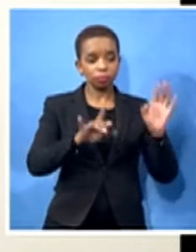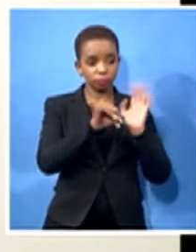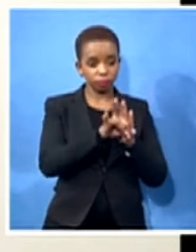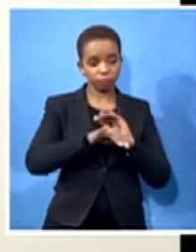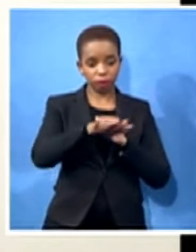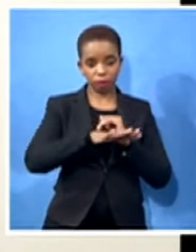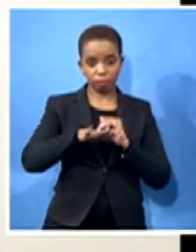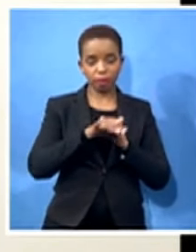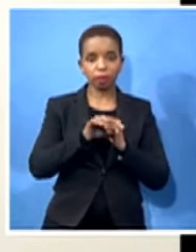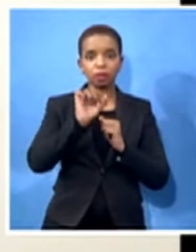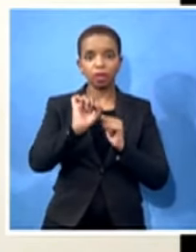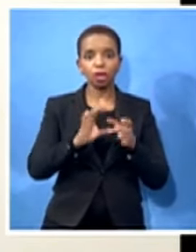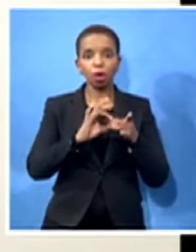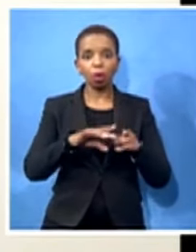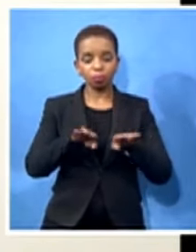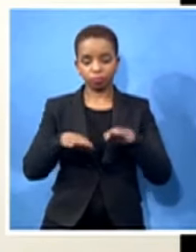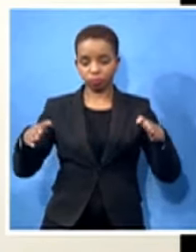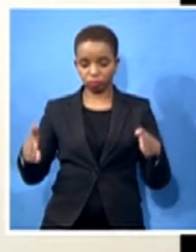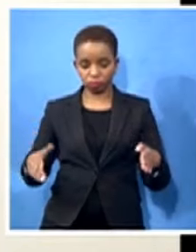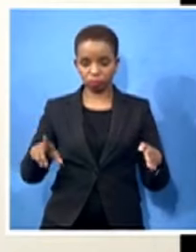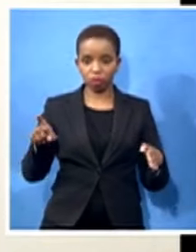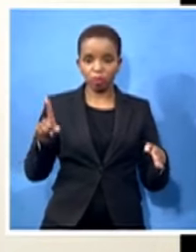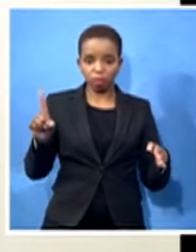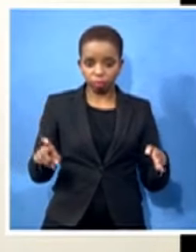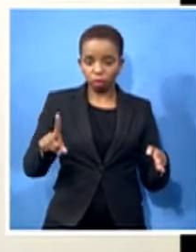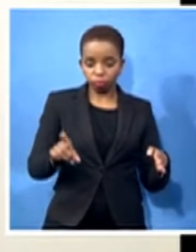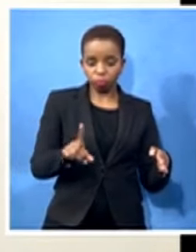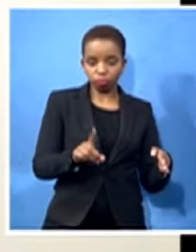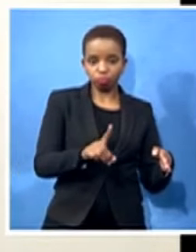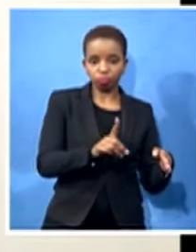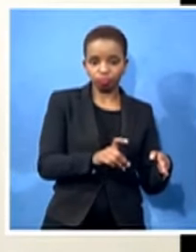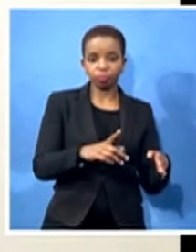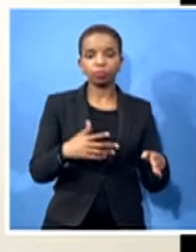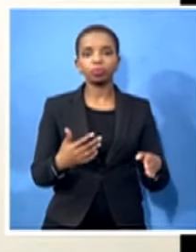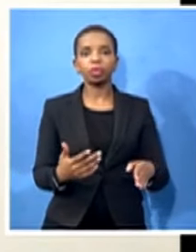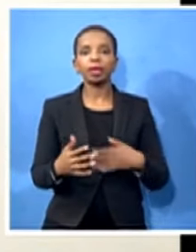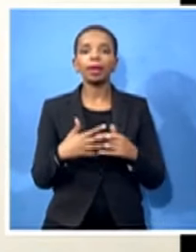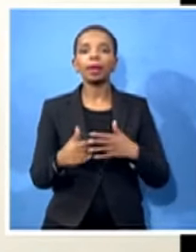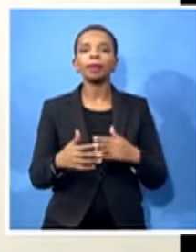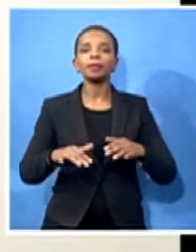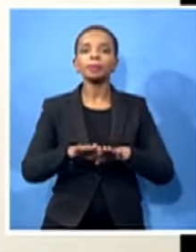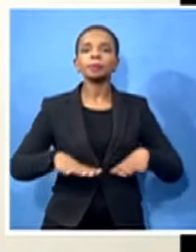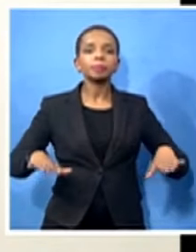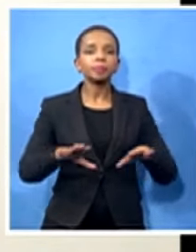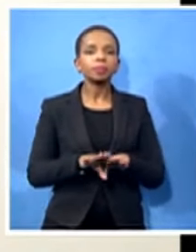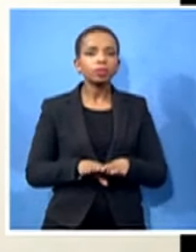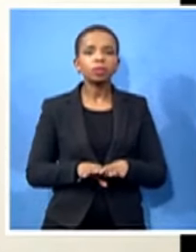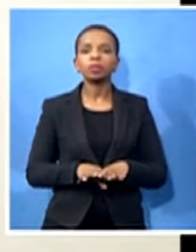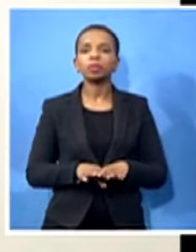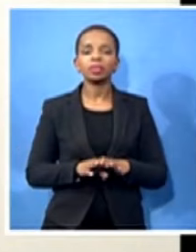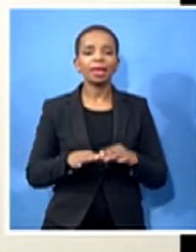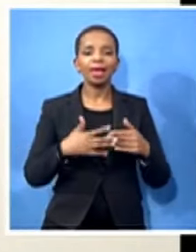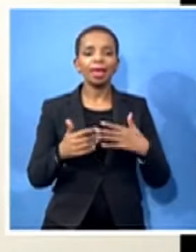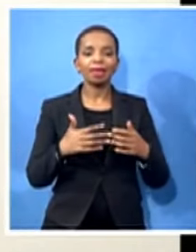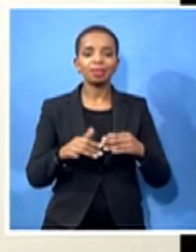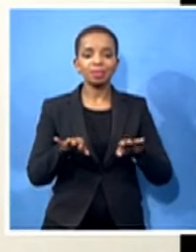are disinfecting any of the microbes that could be on any of the surfaces. So we want to break the chain of infection at